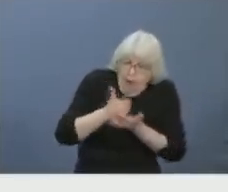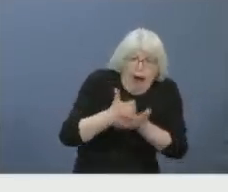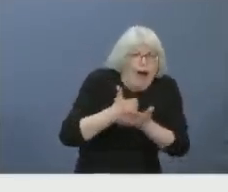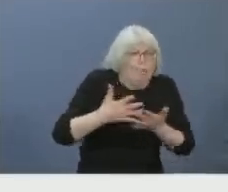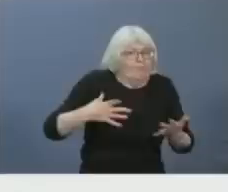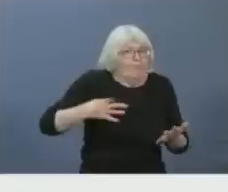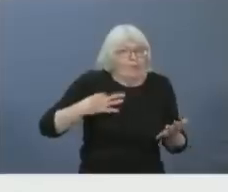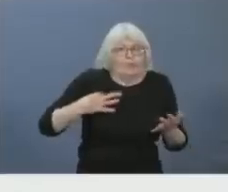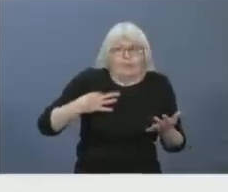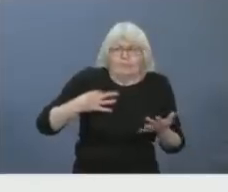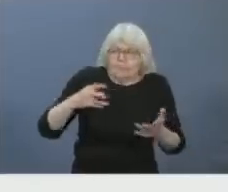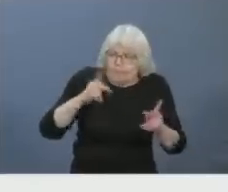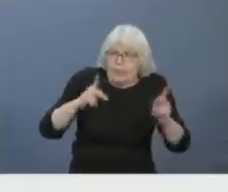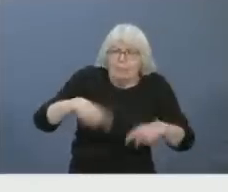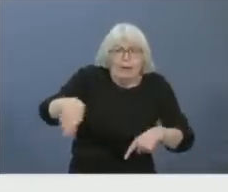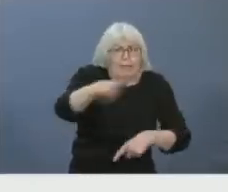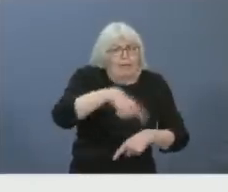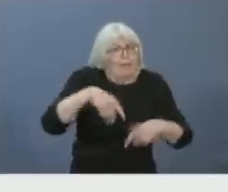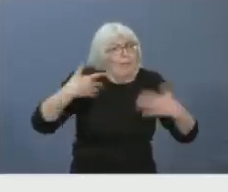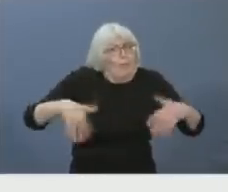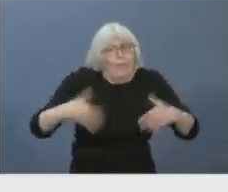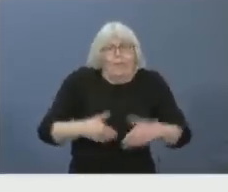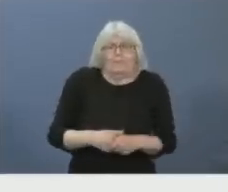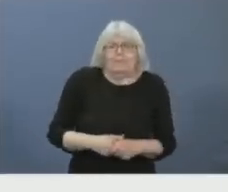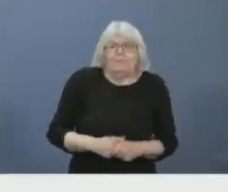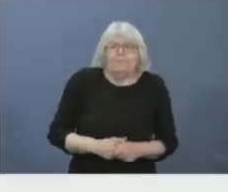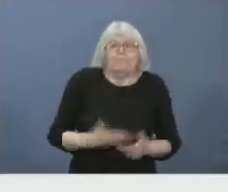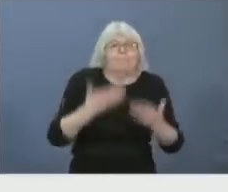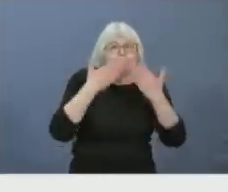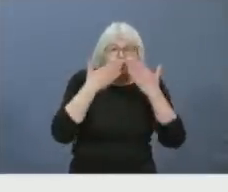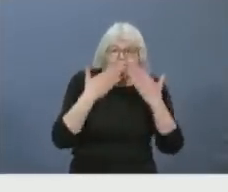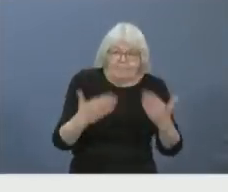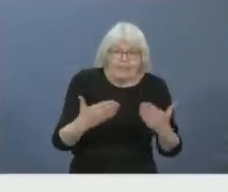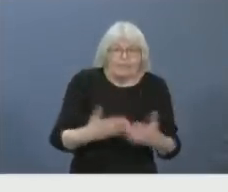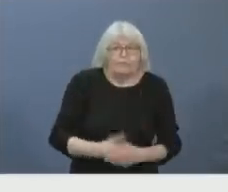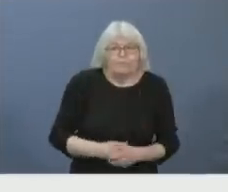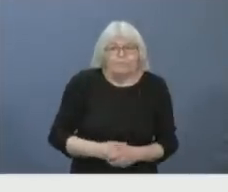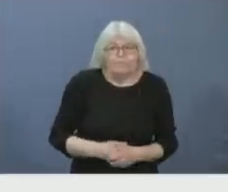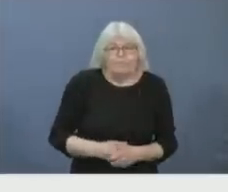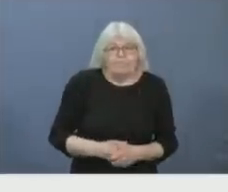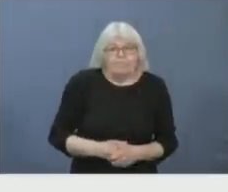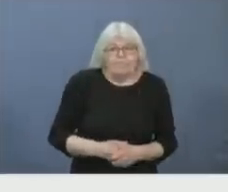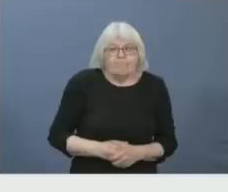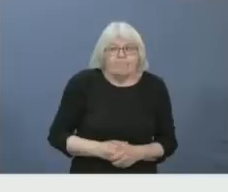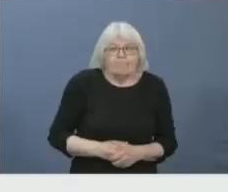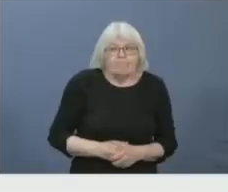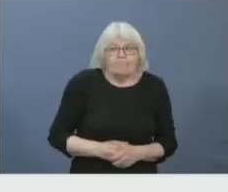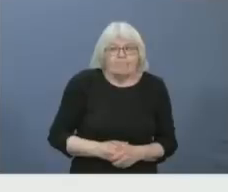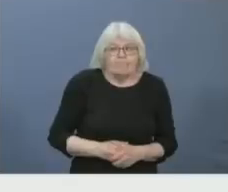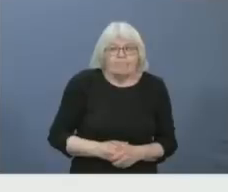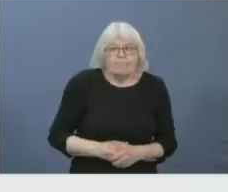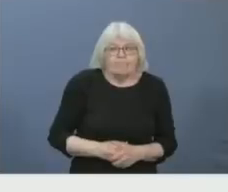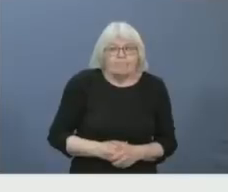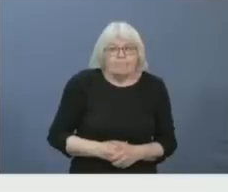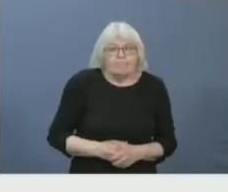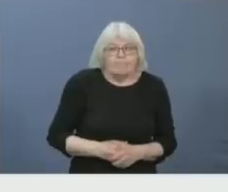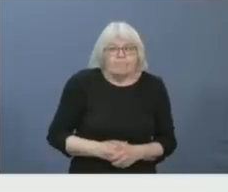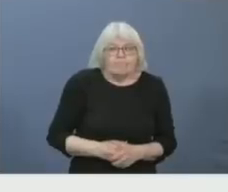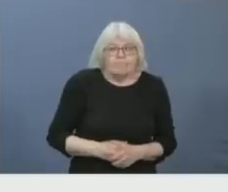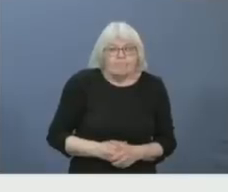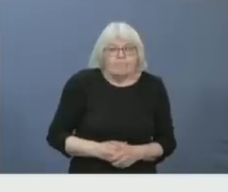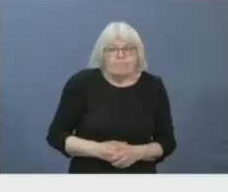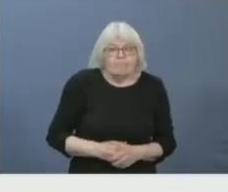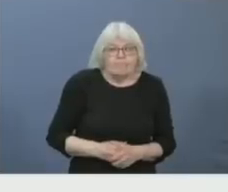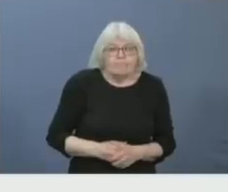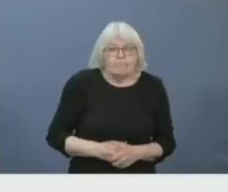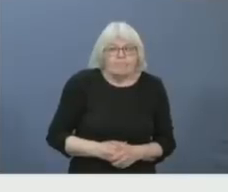That's all I have for an update on the fire situation. So thank you. Thank you, Scott. Next, we're going to move to Bill Lawler. Bill is the Atlantic